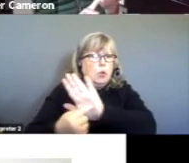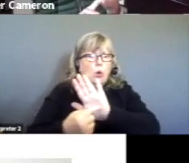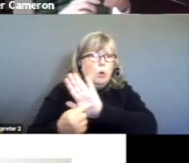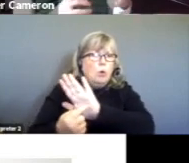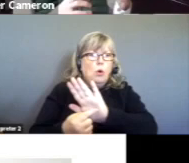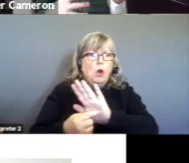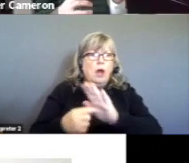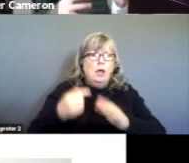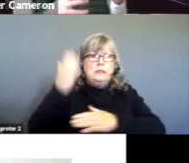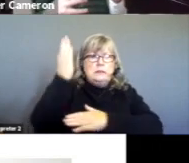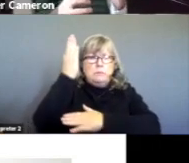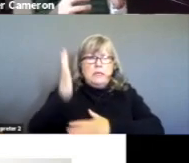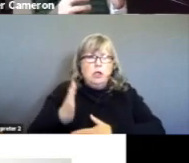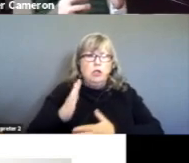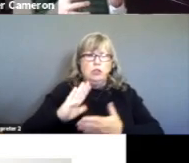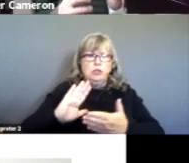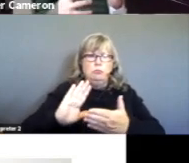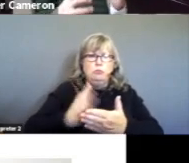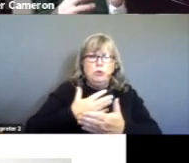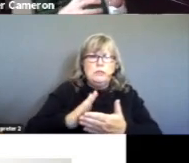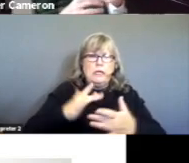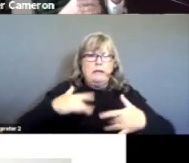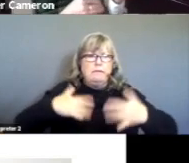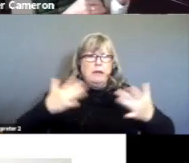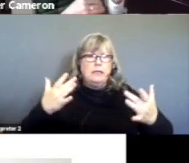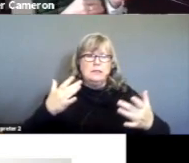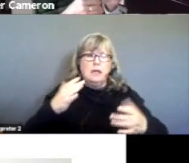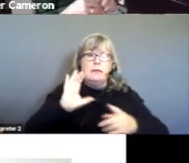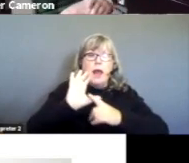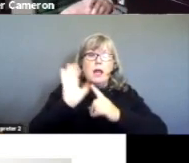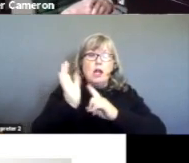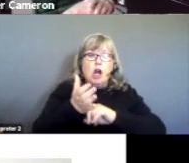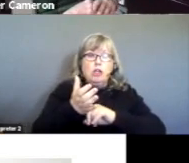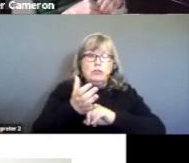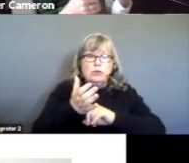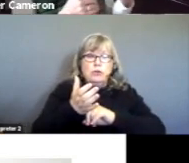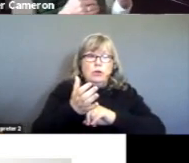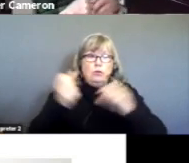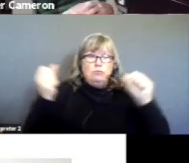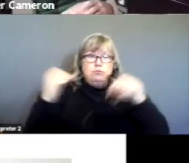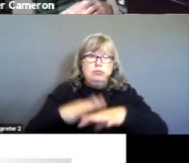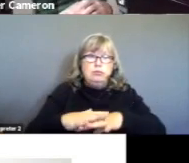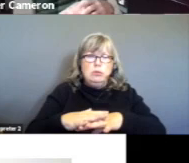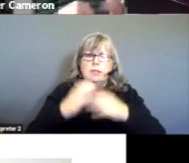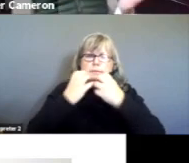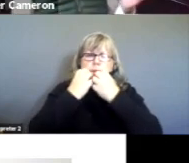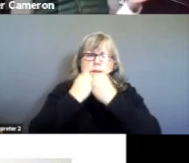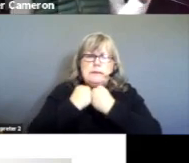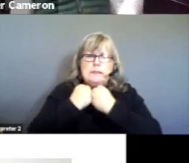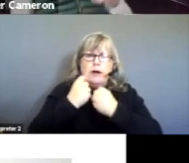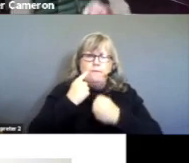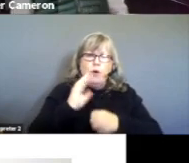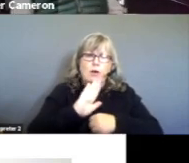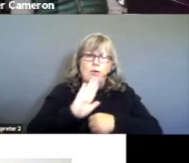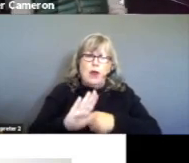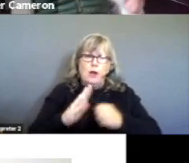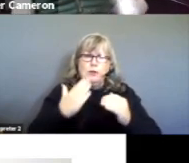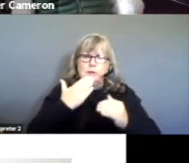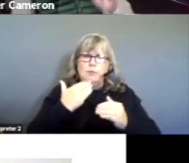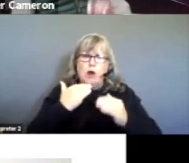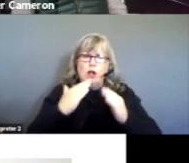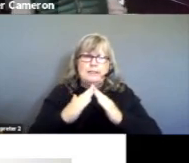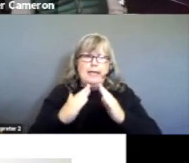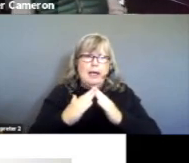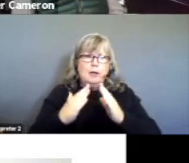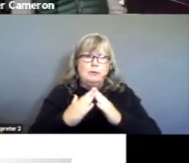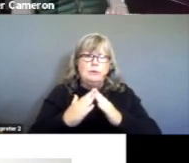music events. It is a cultural hub that they preserved in their small little town. And they've even, bumped up additional things